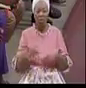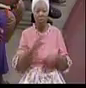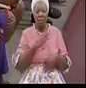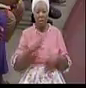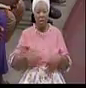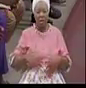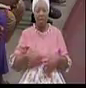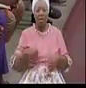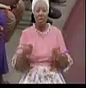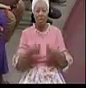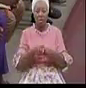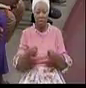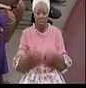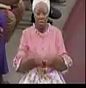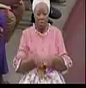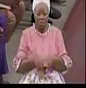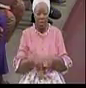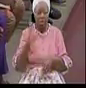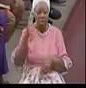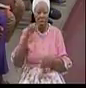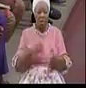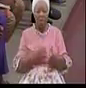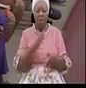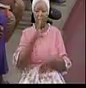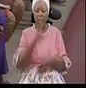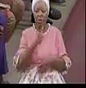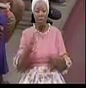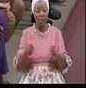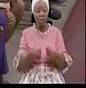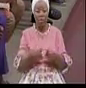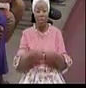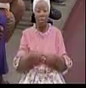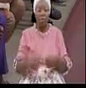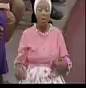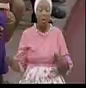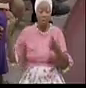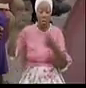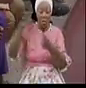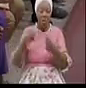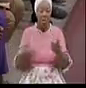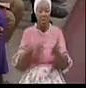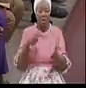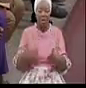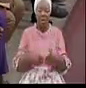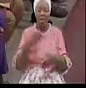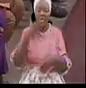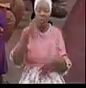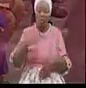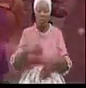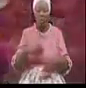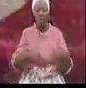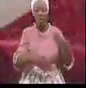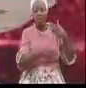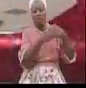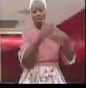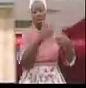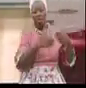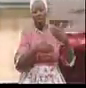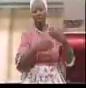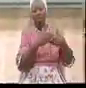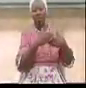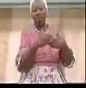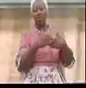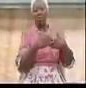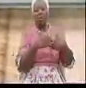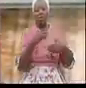so shall it be also unto this wicked